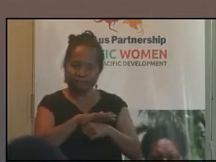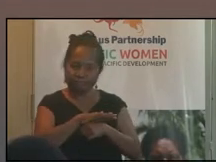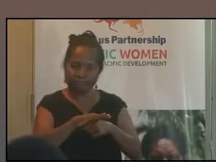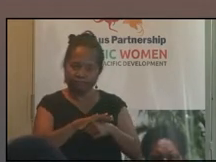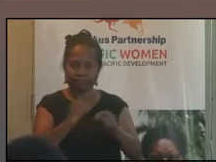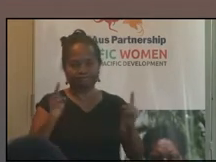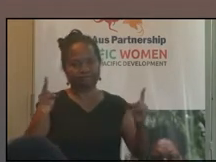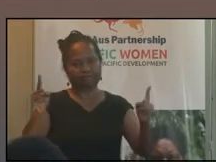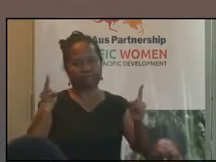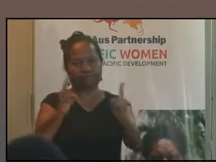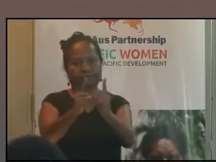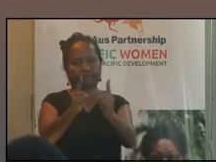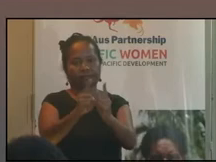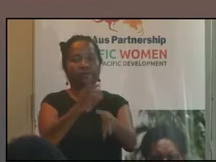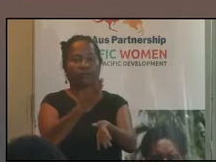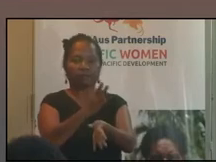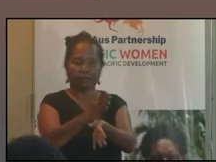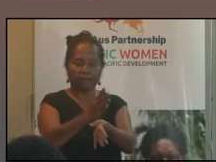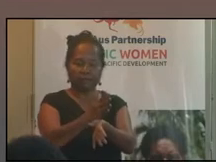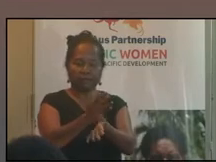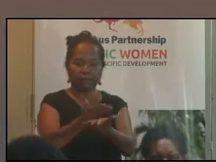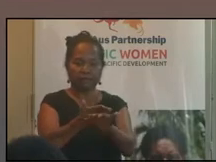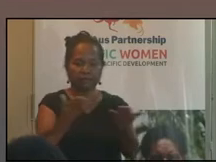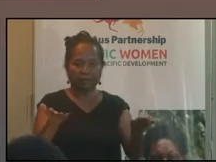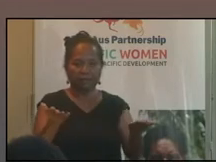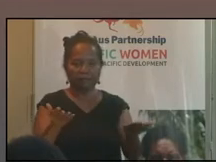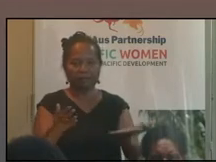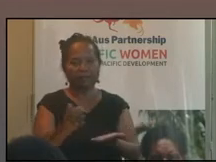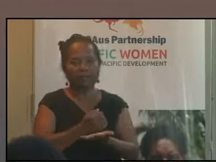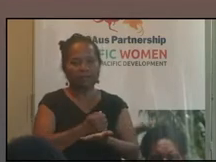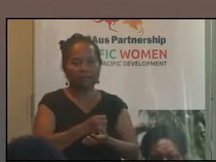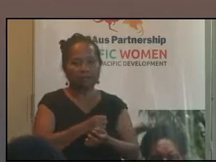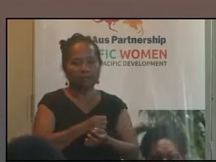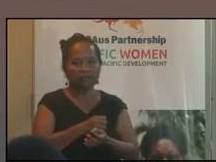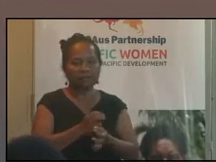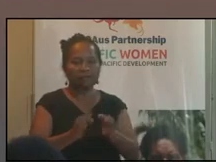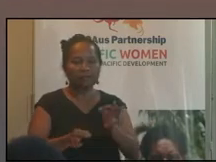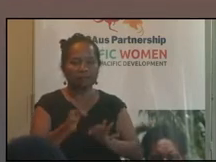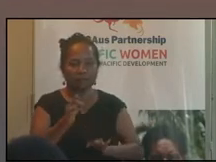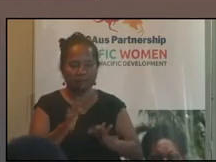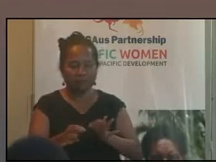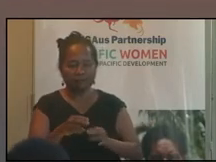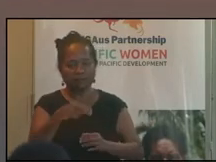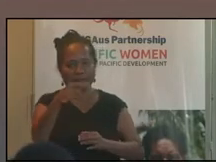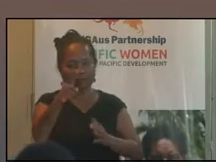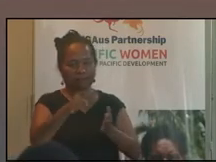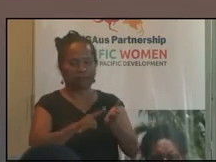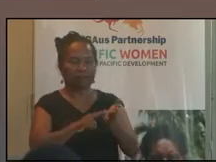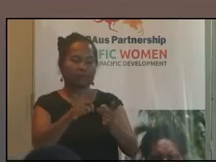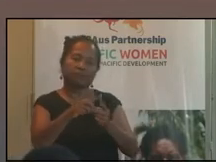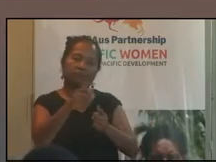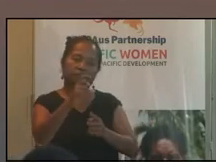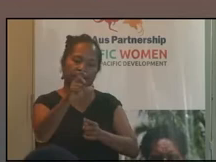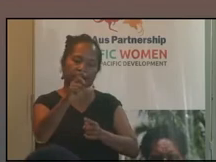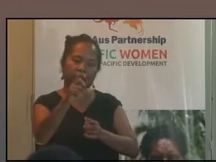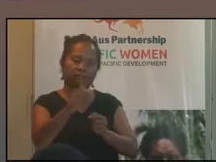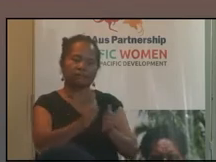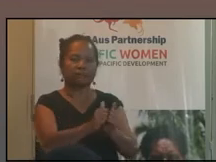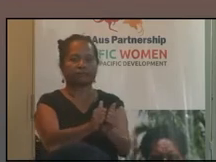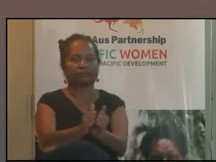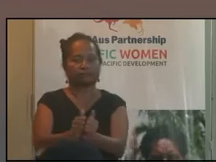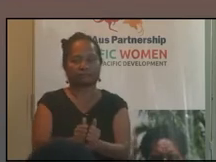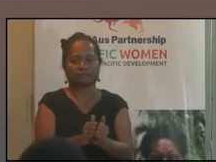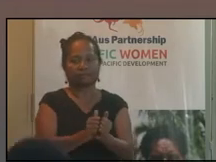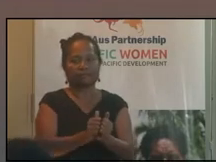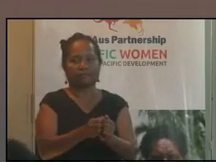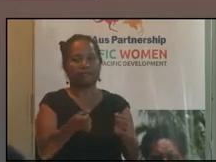conditions. And so we are working around the clock to try and get some decision so that we can go back to cabinet to get an approval so that we can change